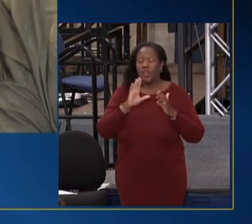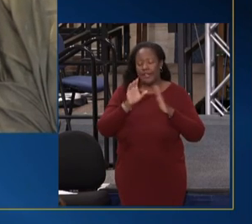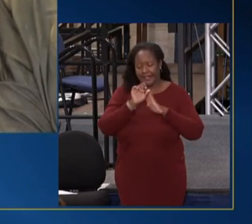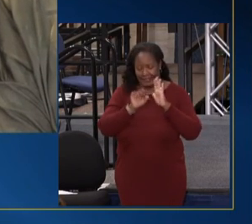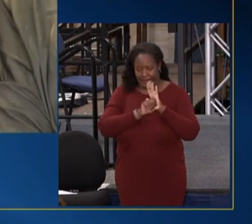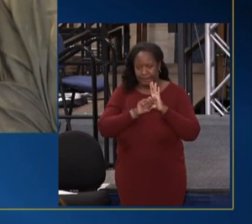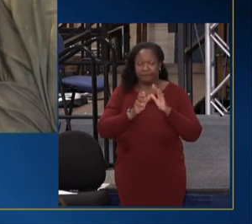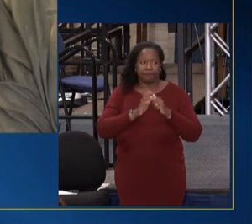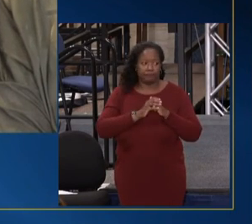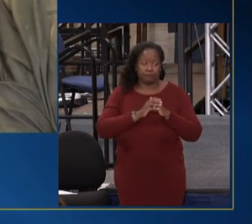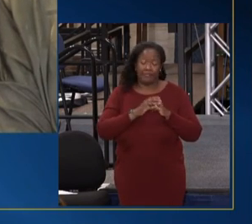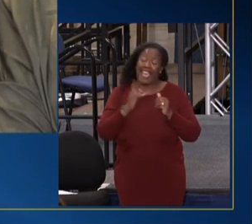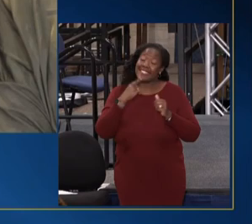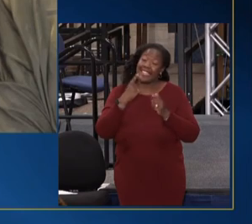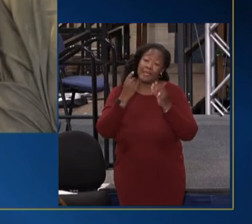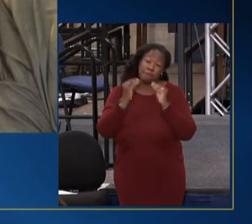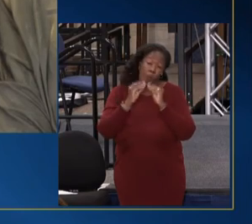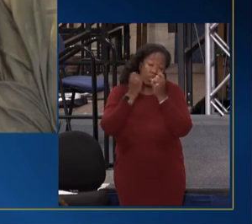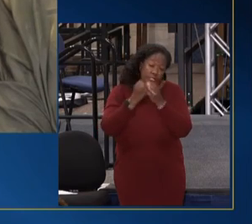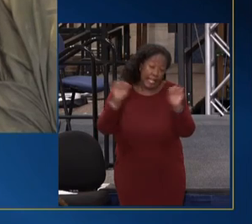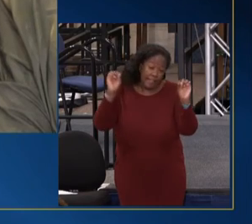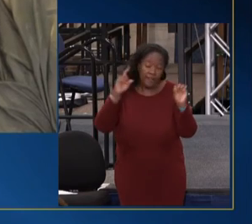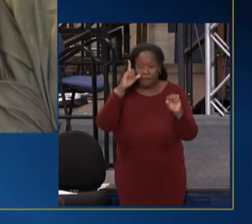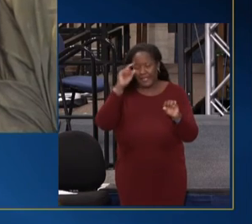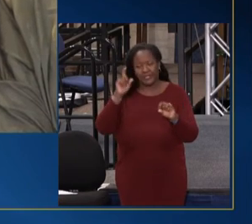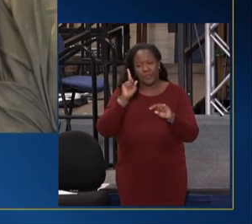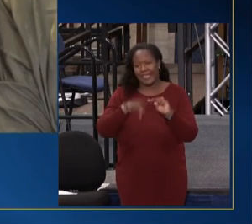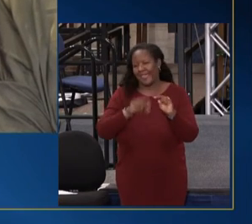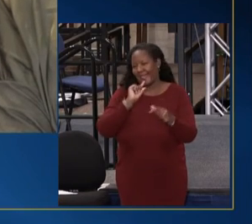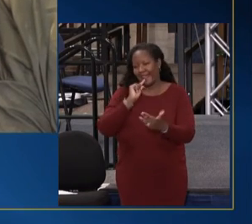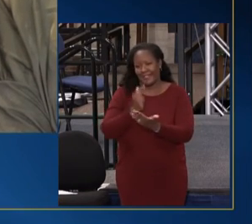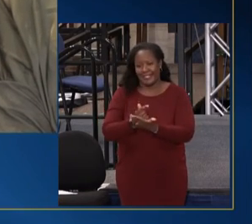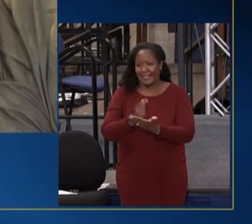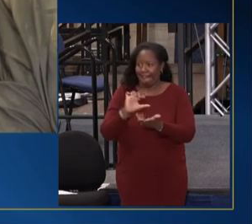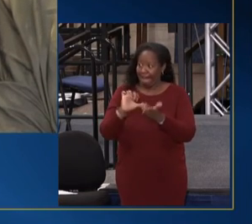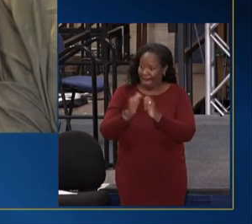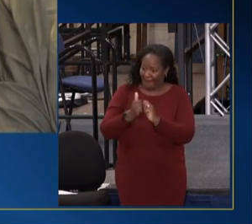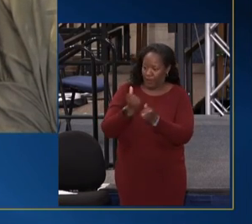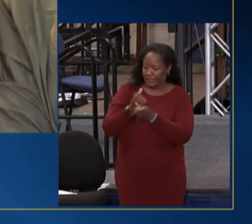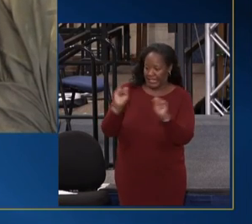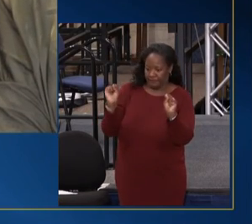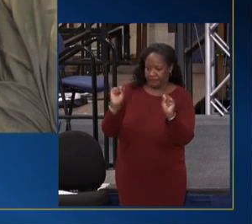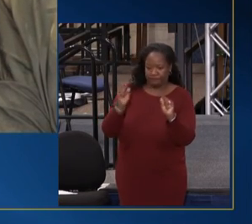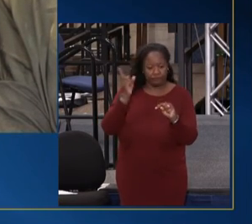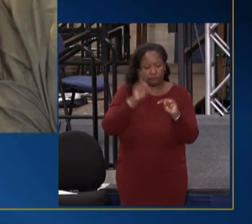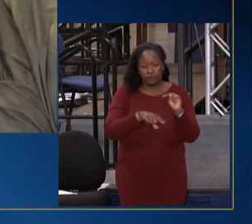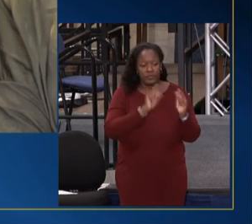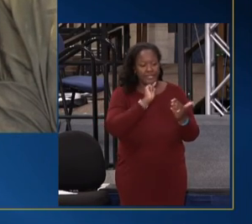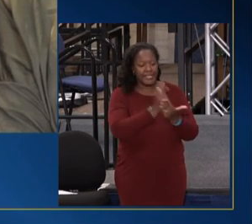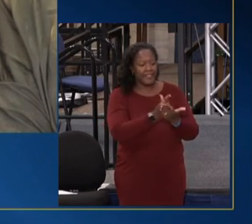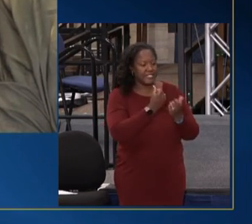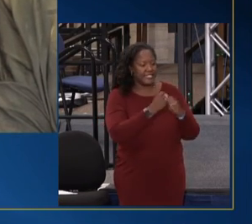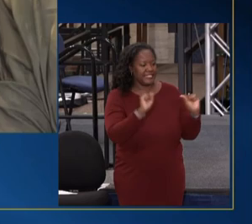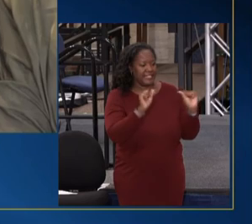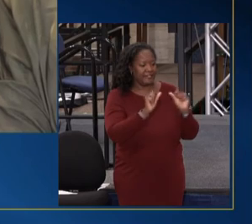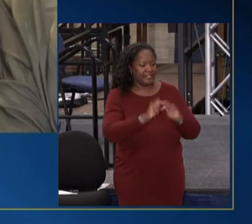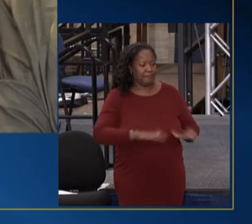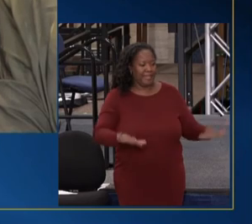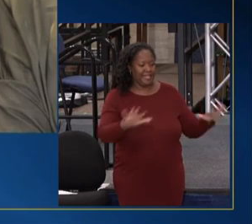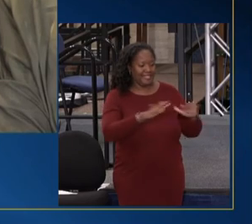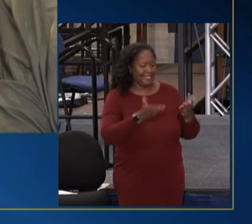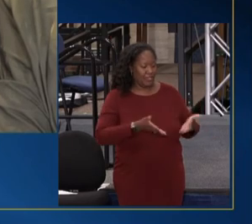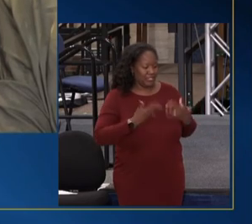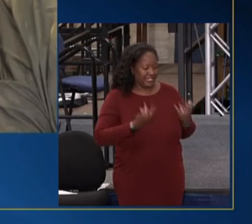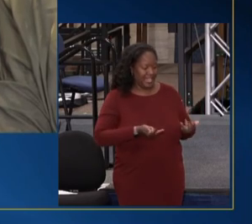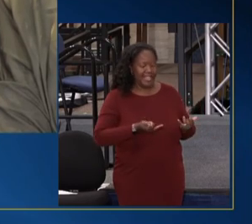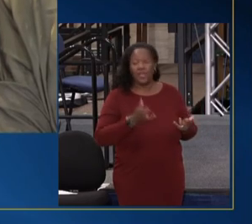spaces because we can never genuinely guarantee how safe a space is going to be. They can't guarantee a safe space for us here today. We can't guarantee a